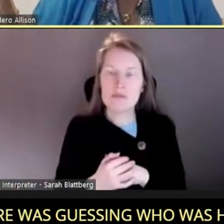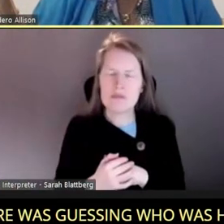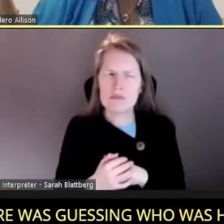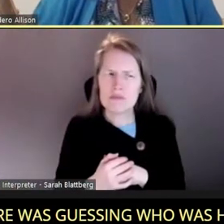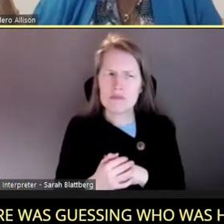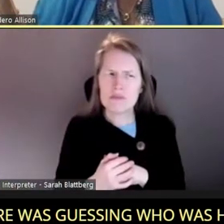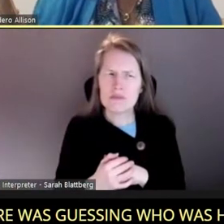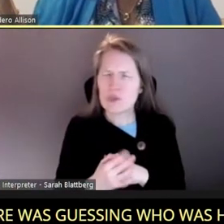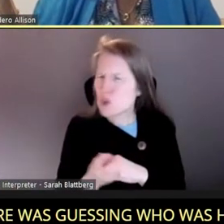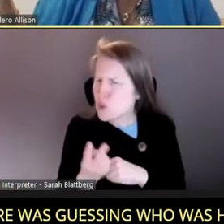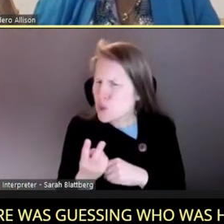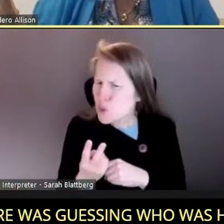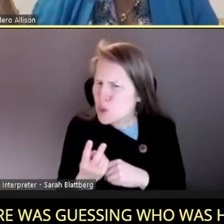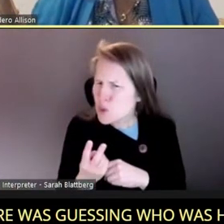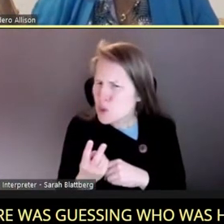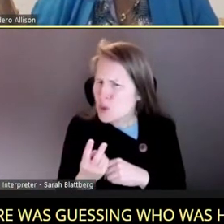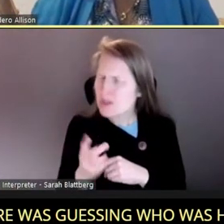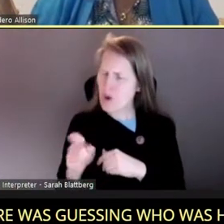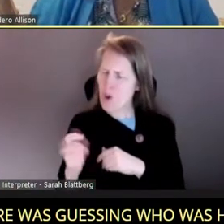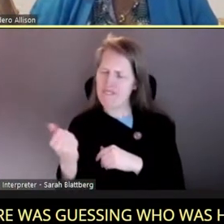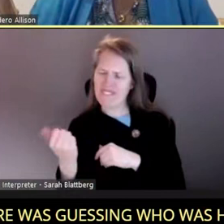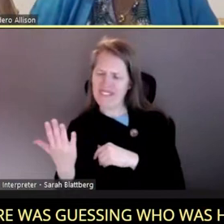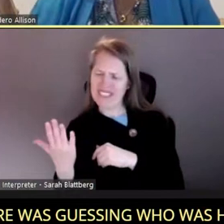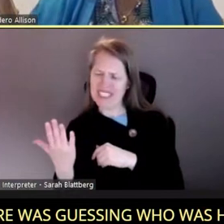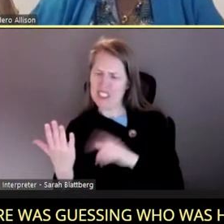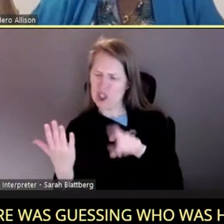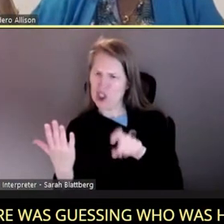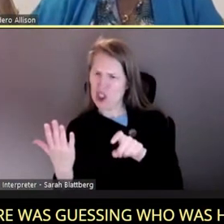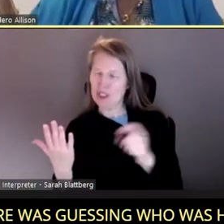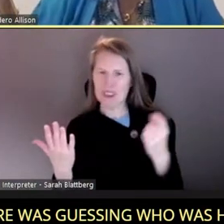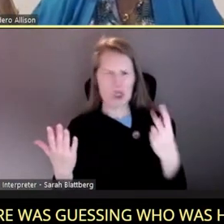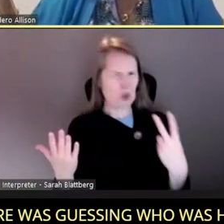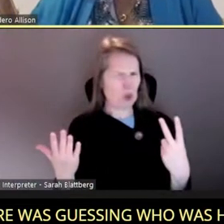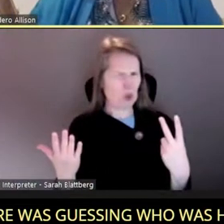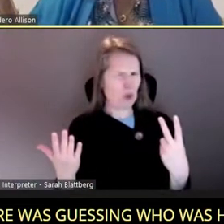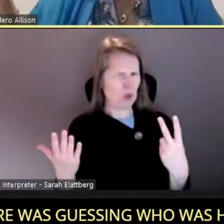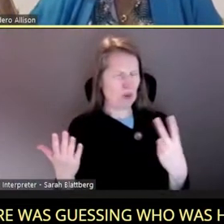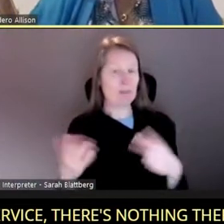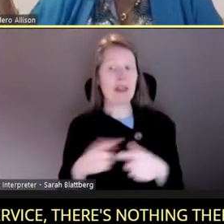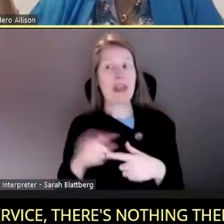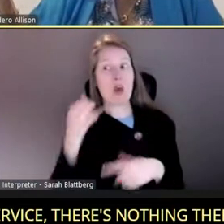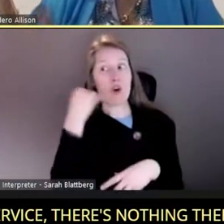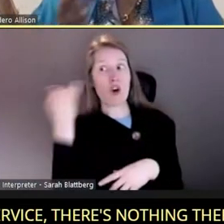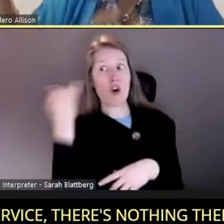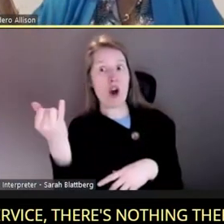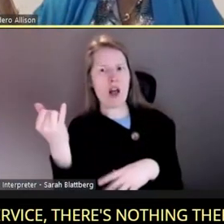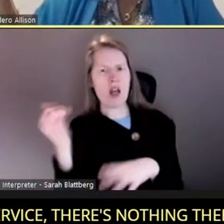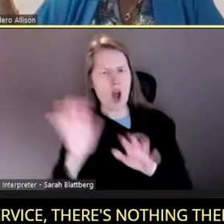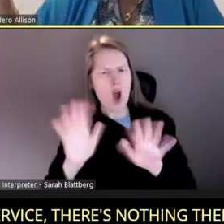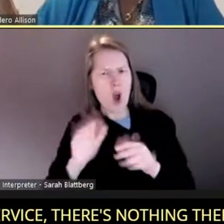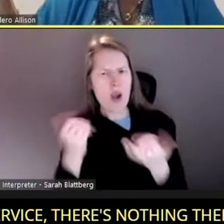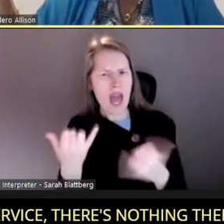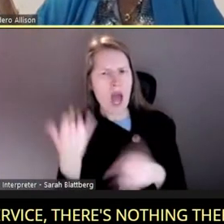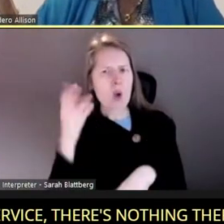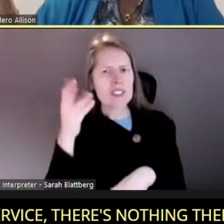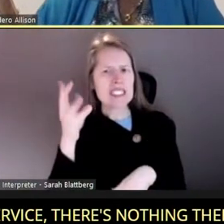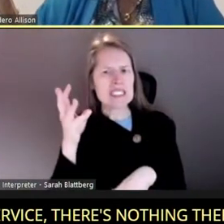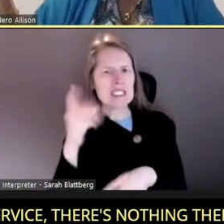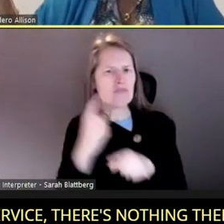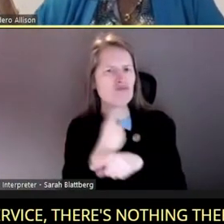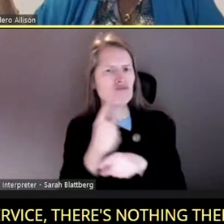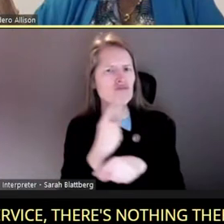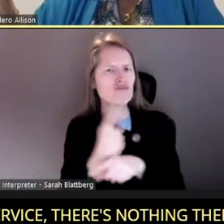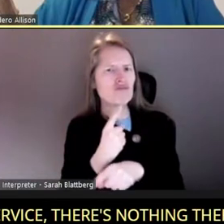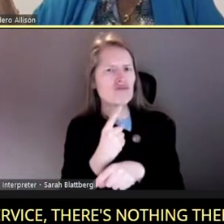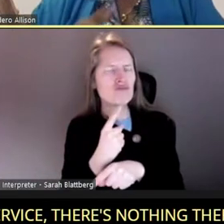like, I'm supposed to have 15. Why do I have two? And then by the time I called them, they'd say, oh yeah, it's at 16. That's where it's supposed to be.